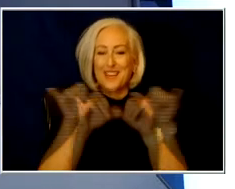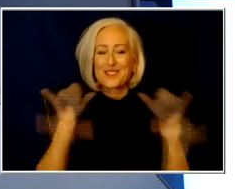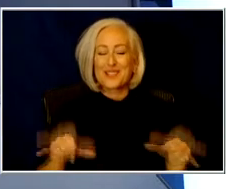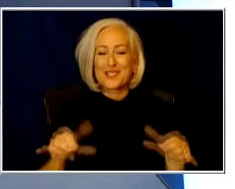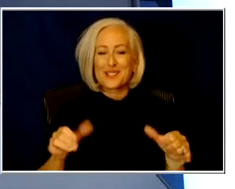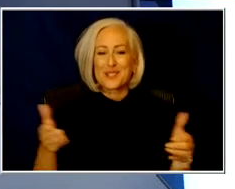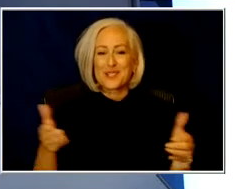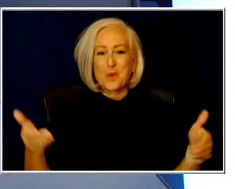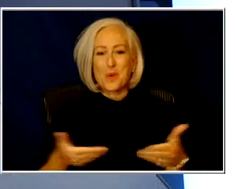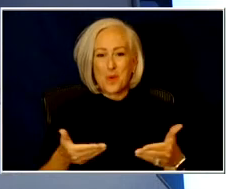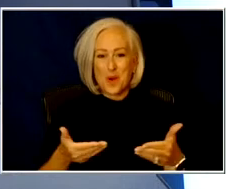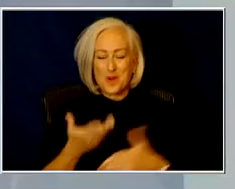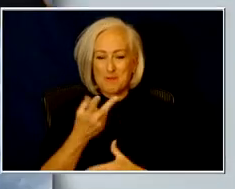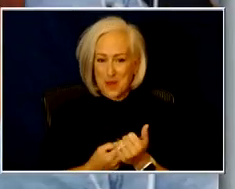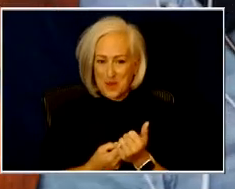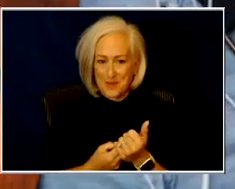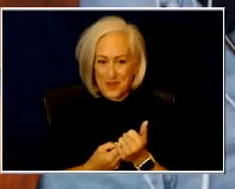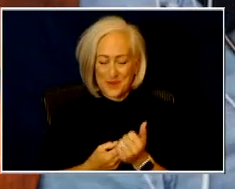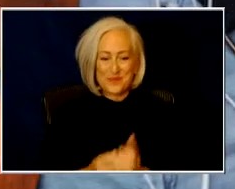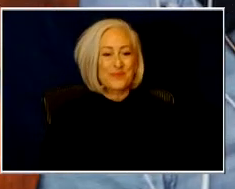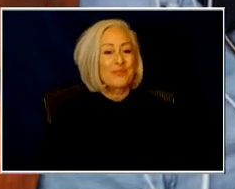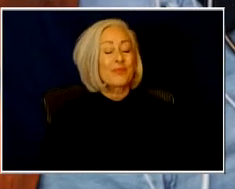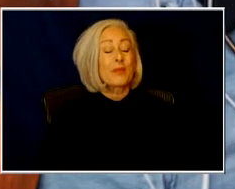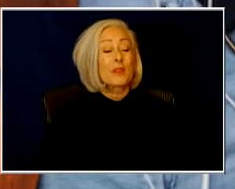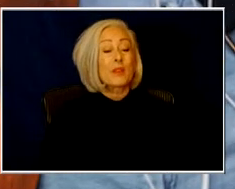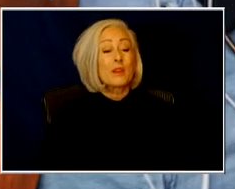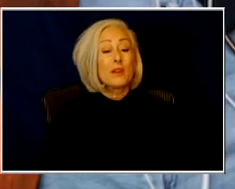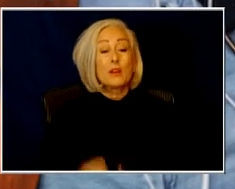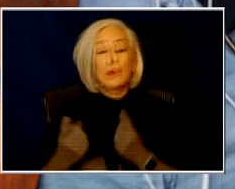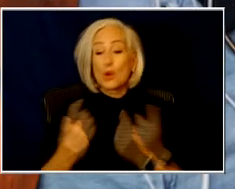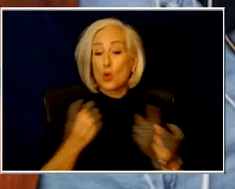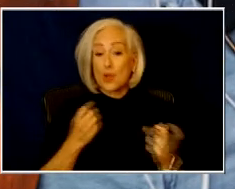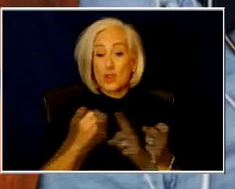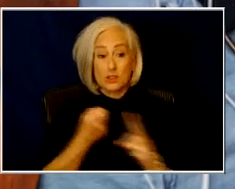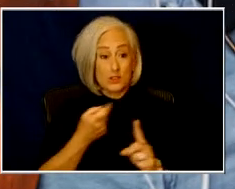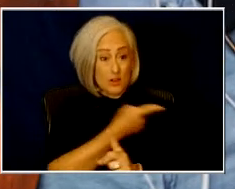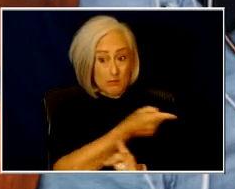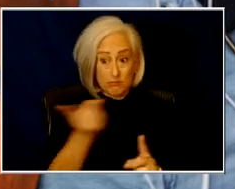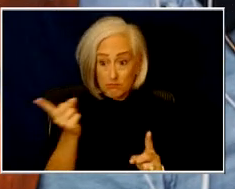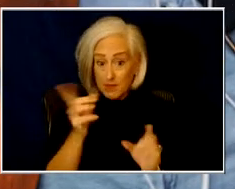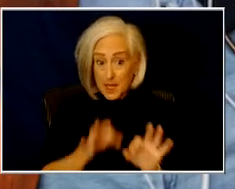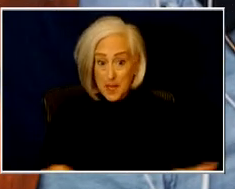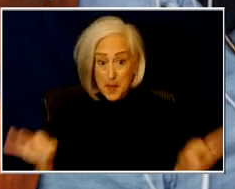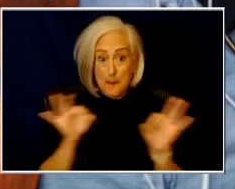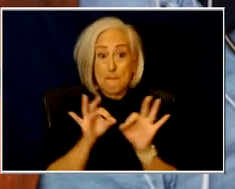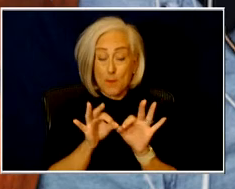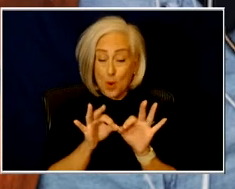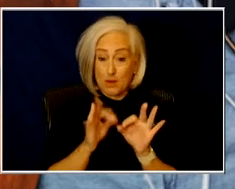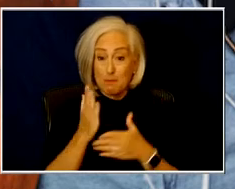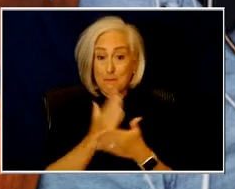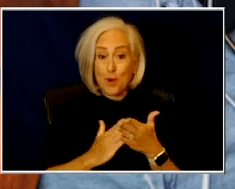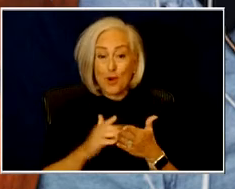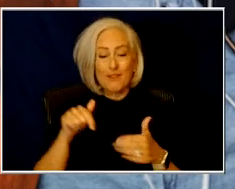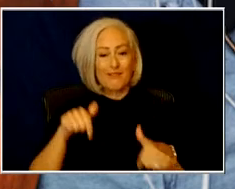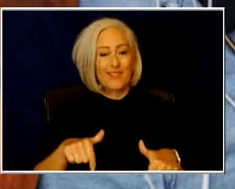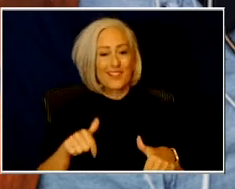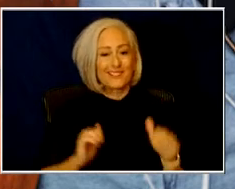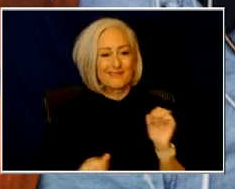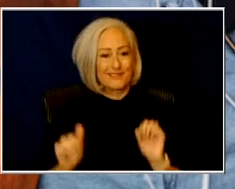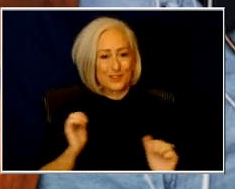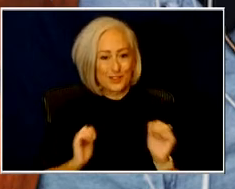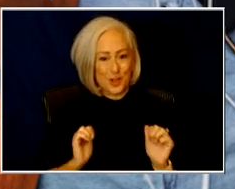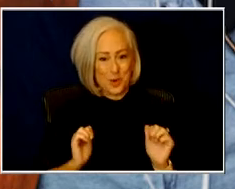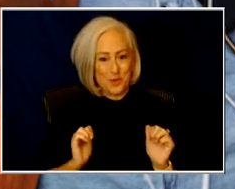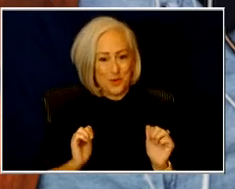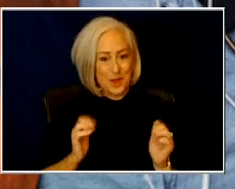thank you so questions from our viewers are vitally important for this show an important part overall of what we do we want to hear from